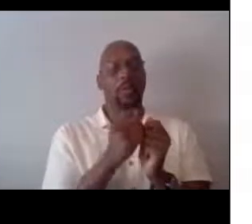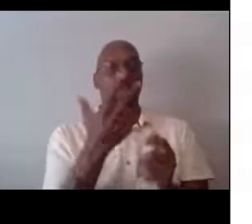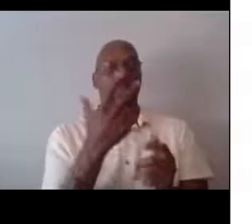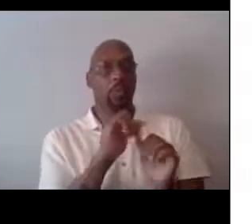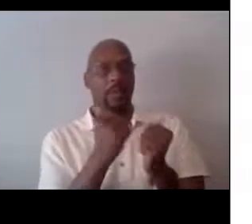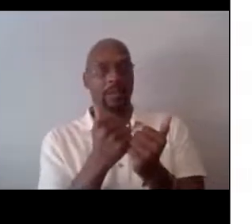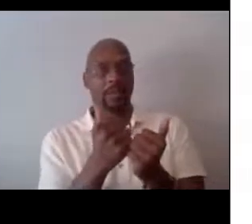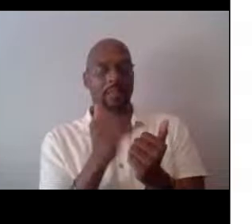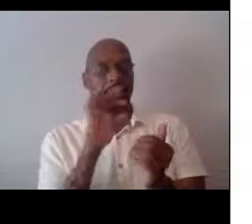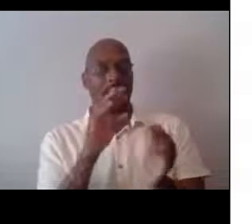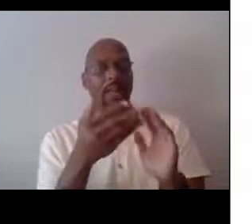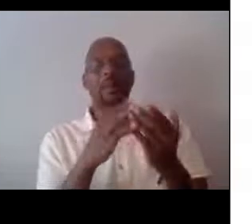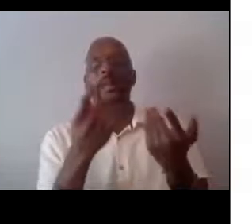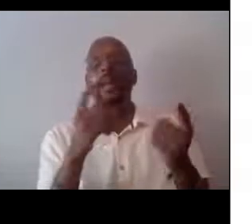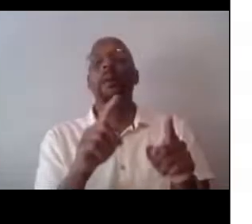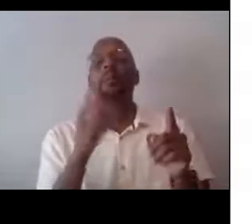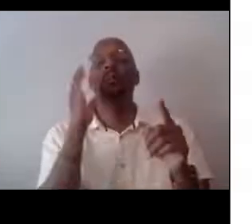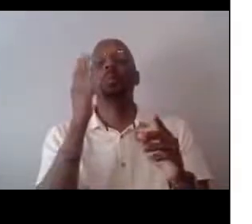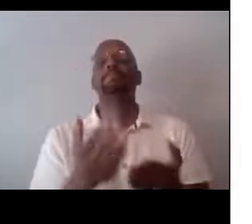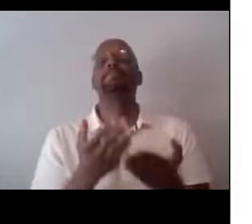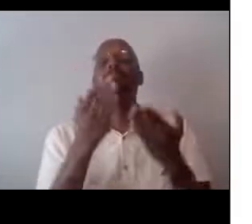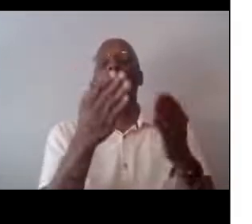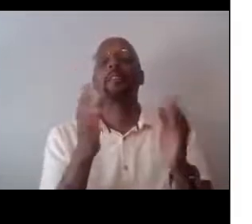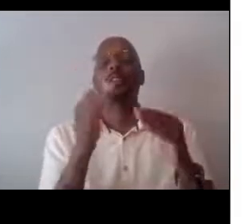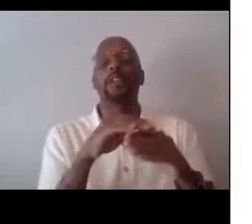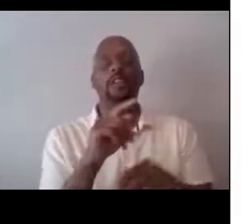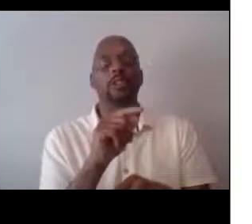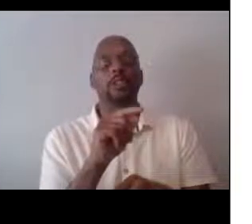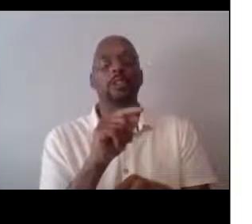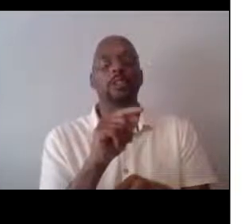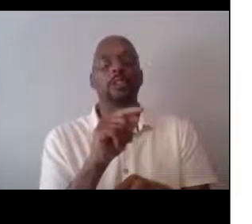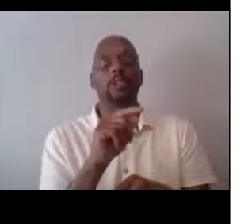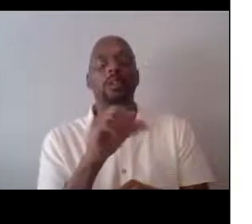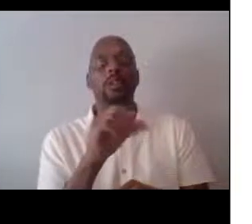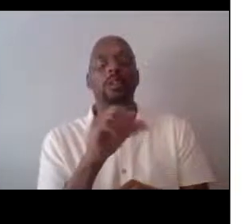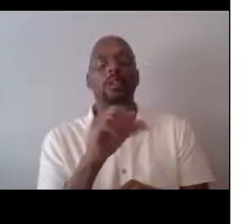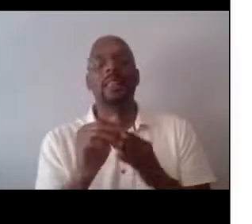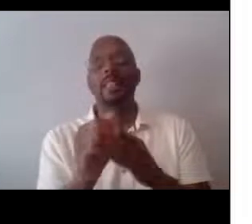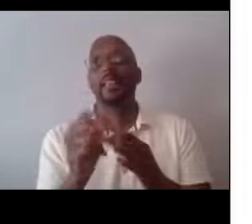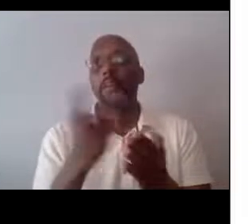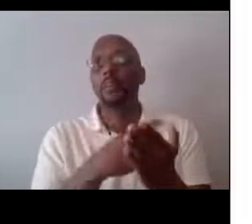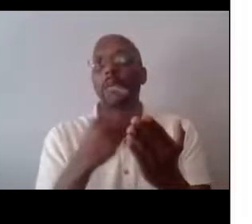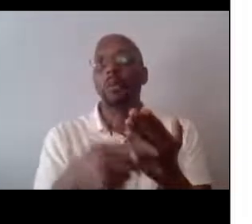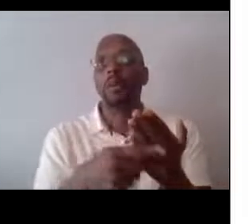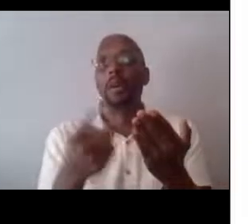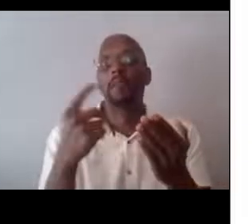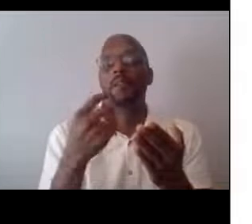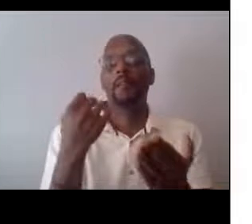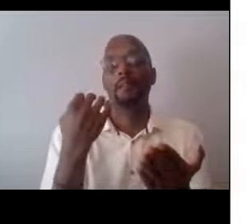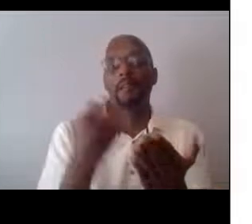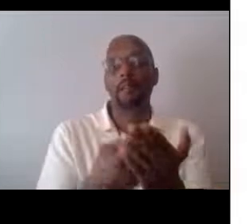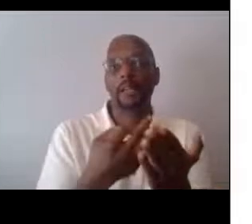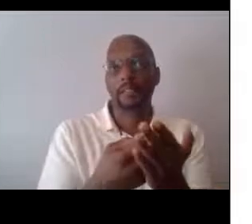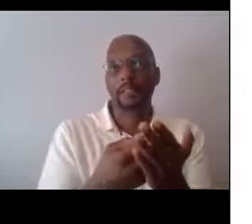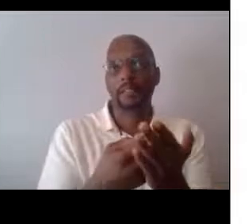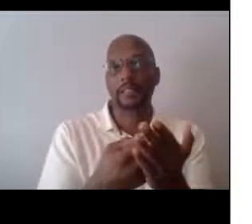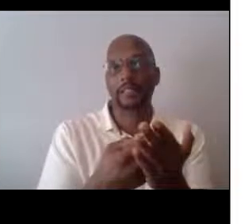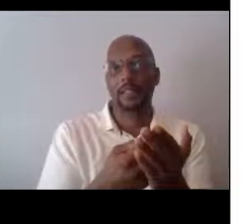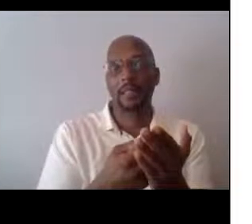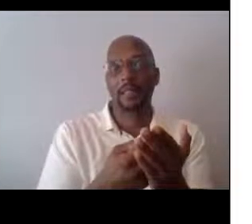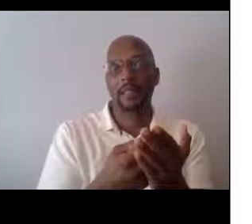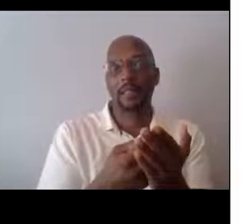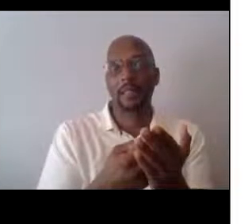make recommendations focused on tools and guidelines for transportation planning and funding programs. The meetings will be held